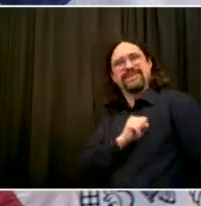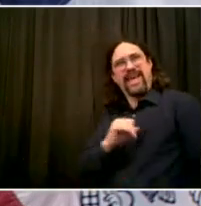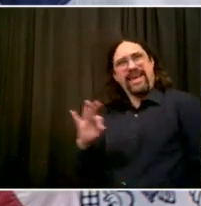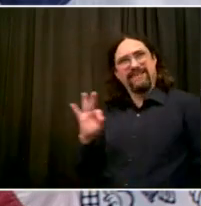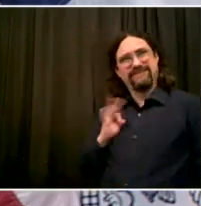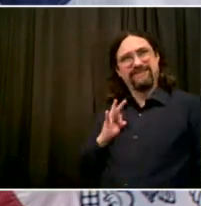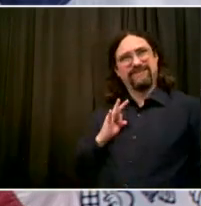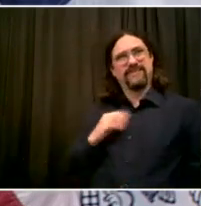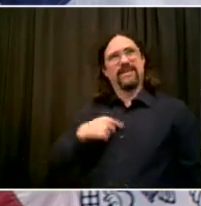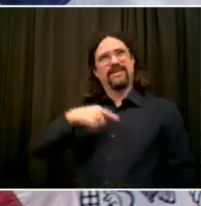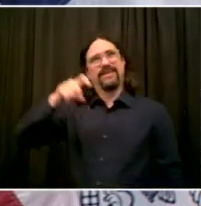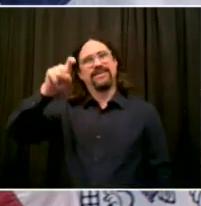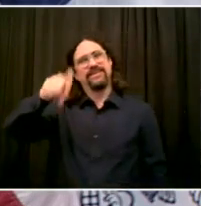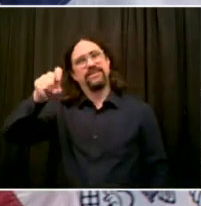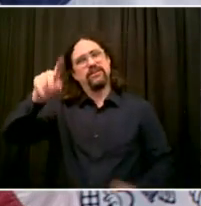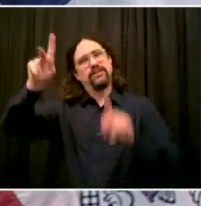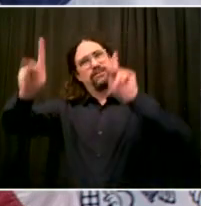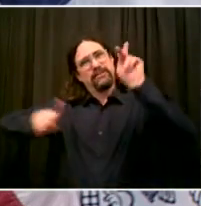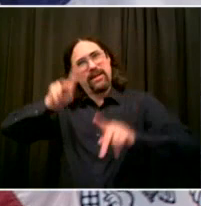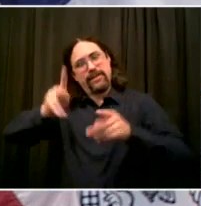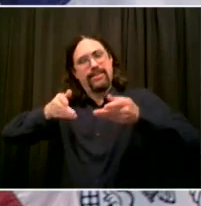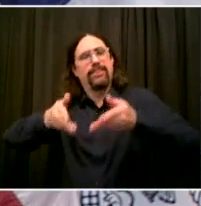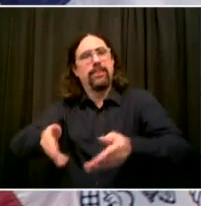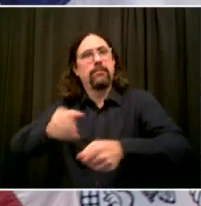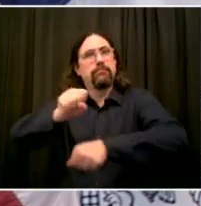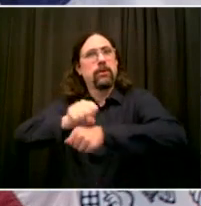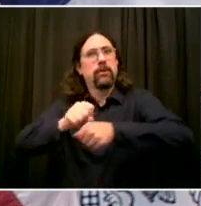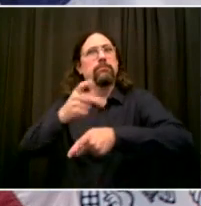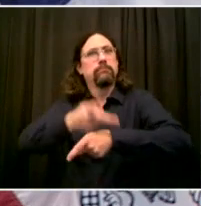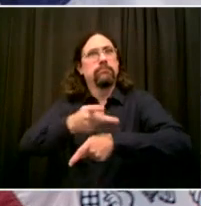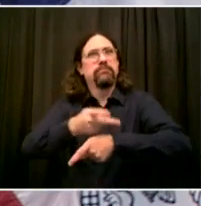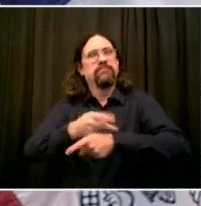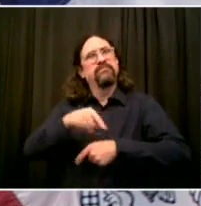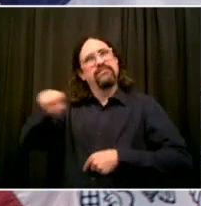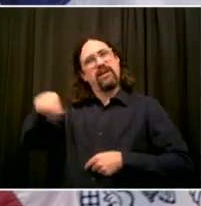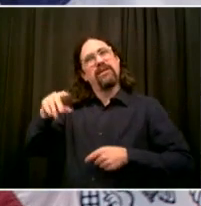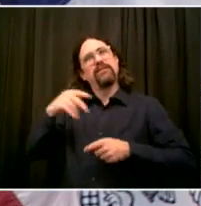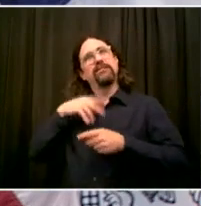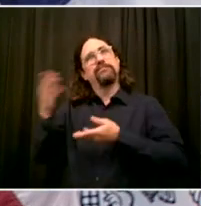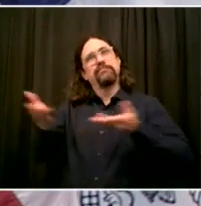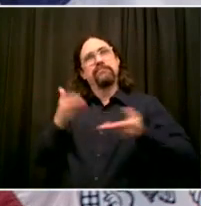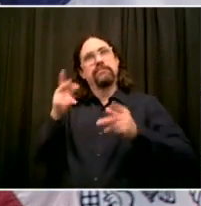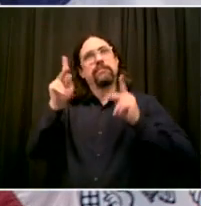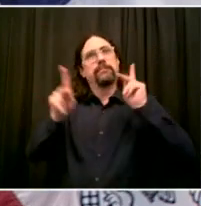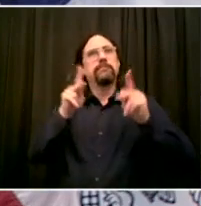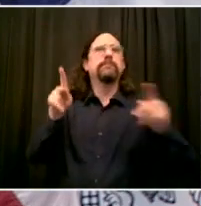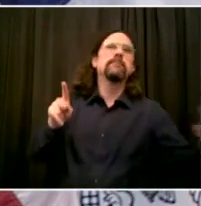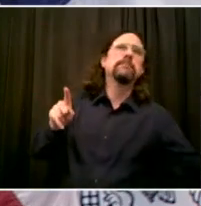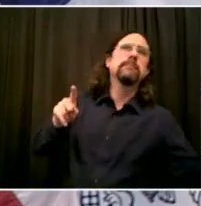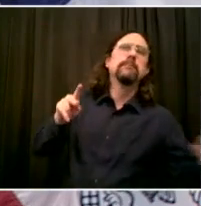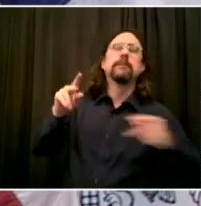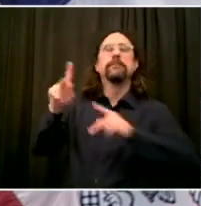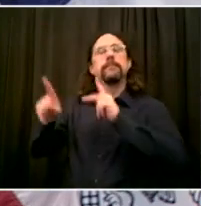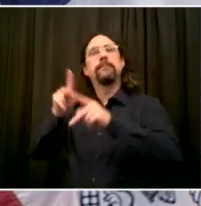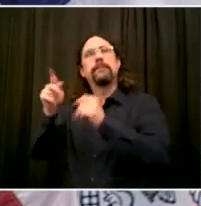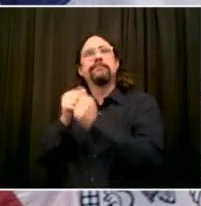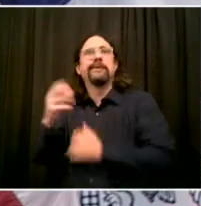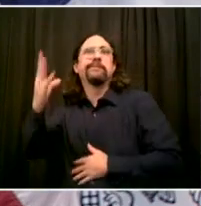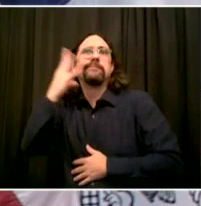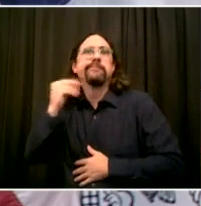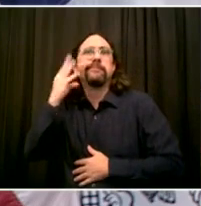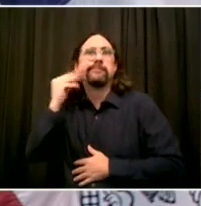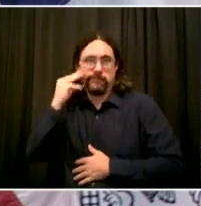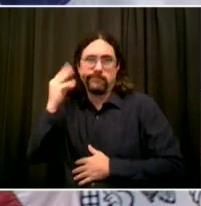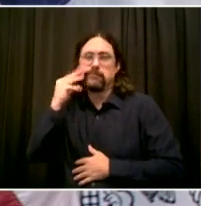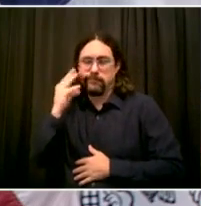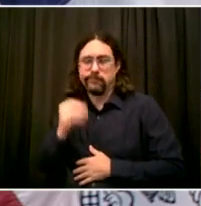that are under contract with the Department for Youth and Community Development. Programs will follow the Department of Health and Mental Health's guidance, which